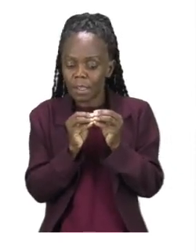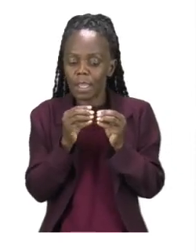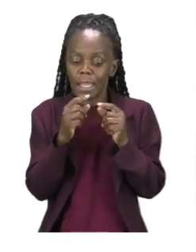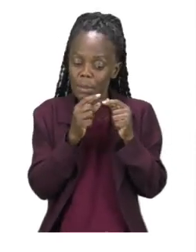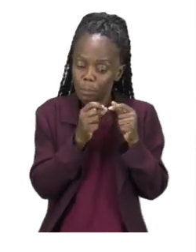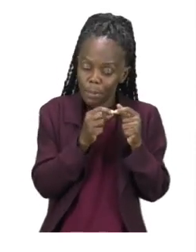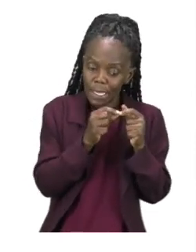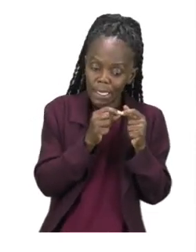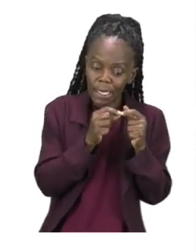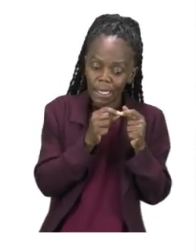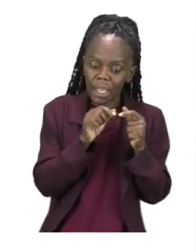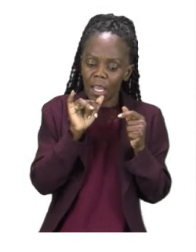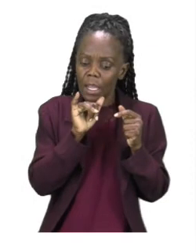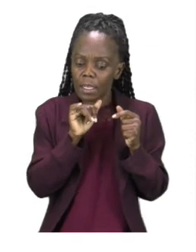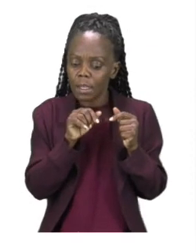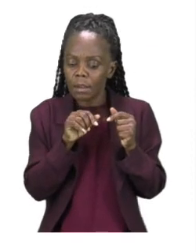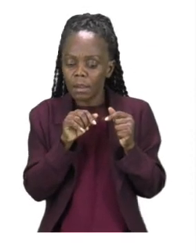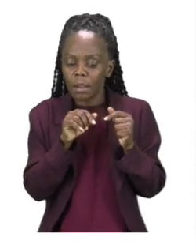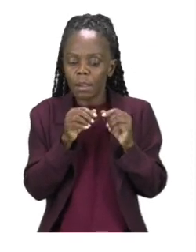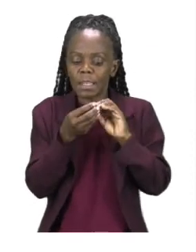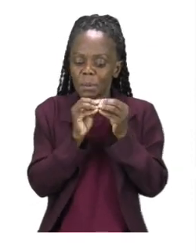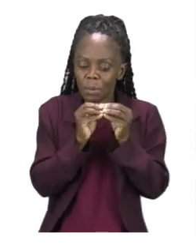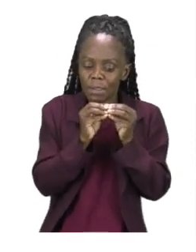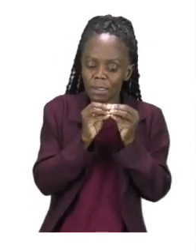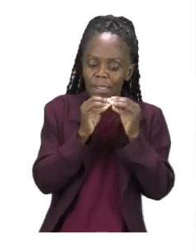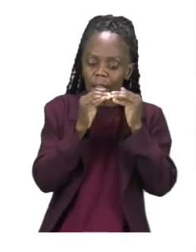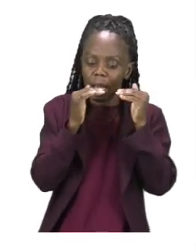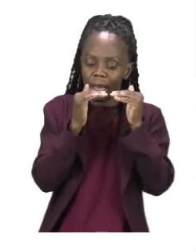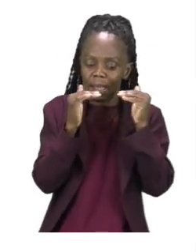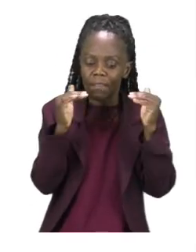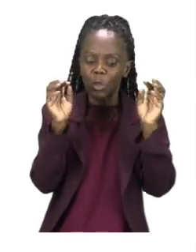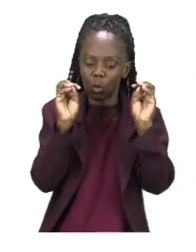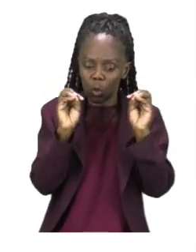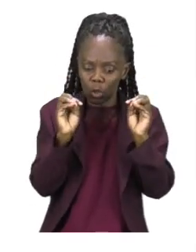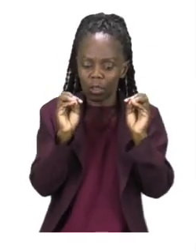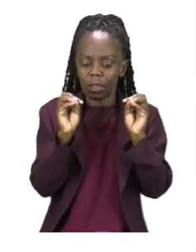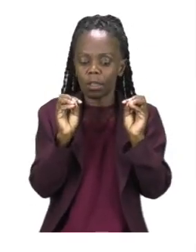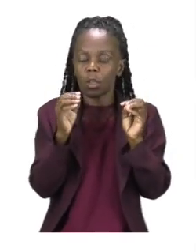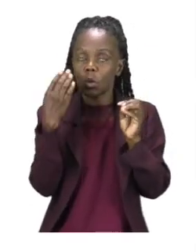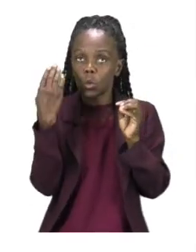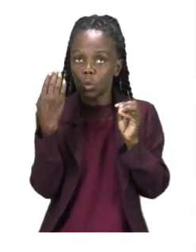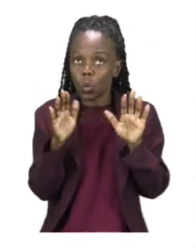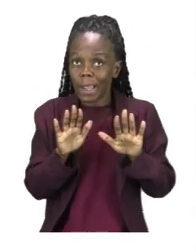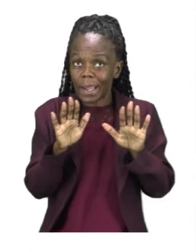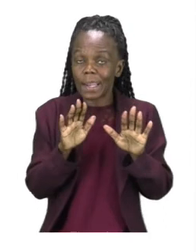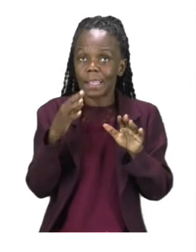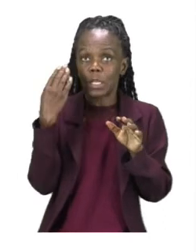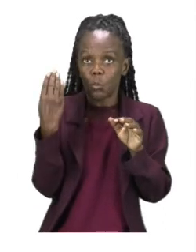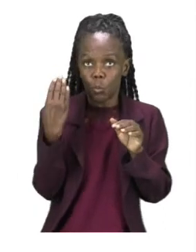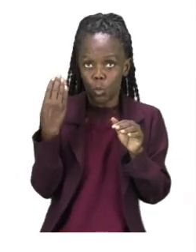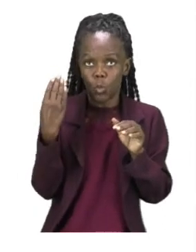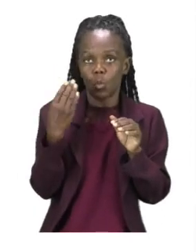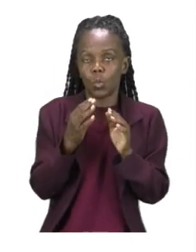pink will be the number 10. 10 is an even number because it ends